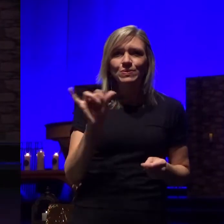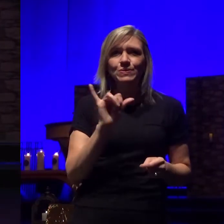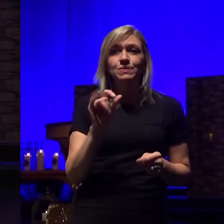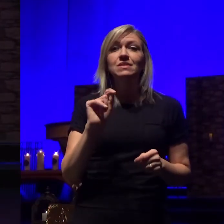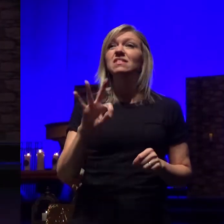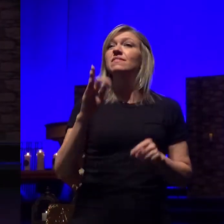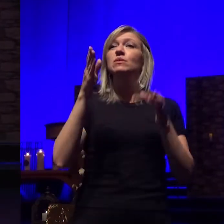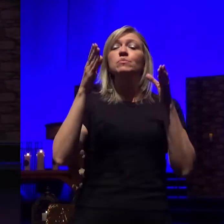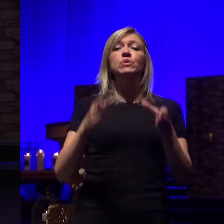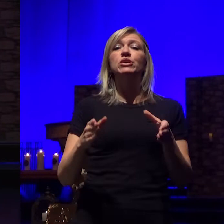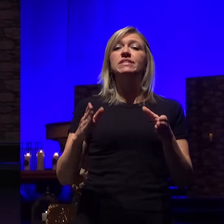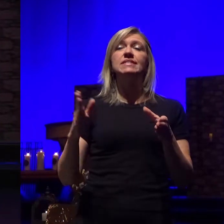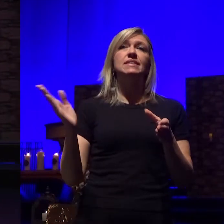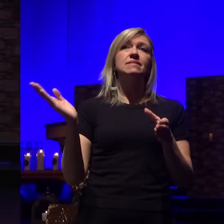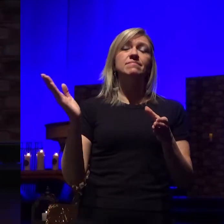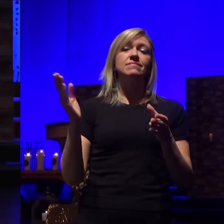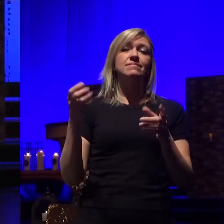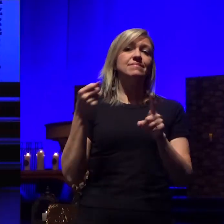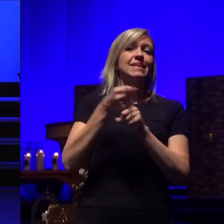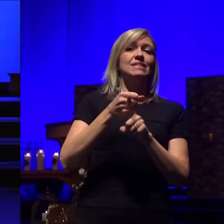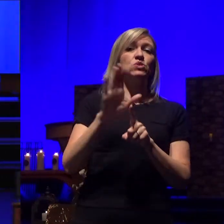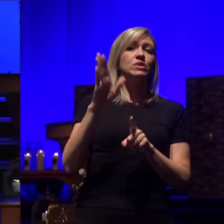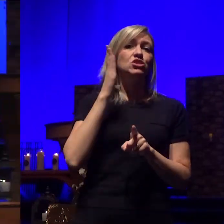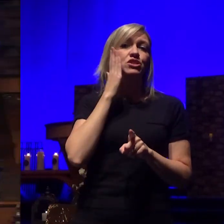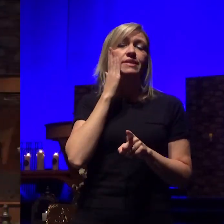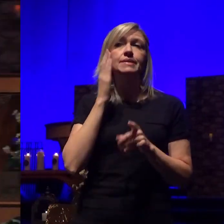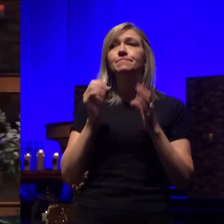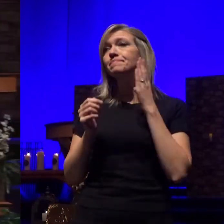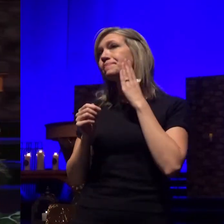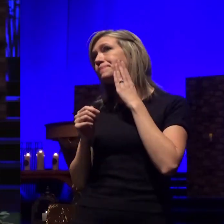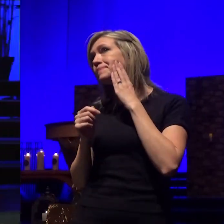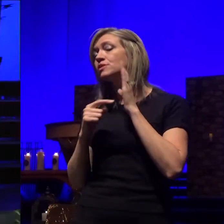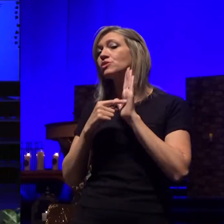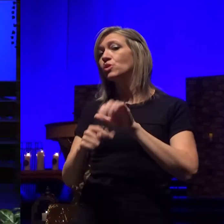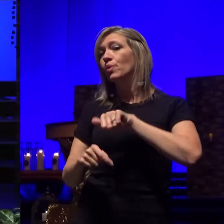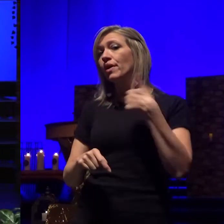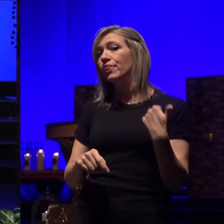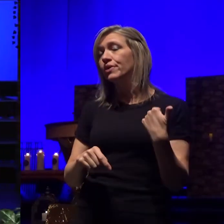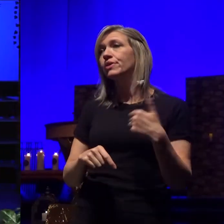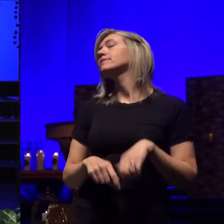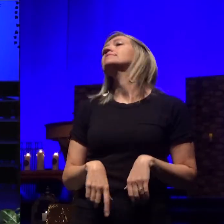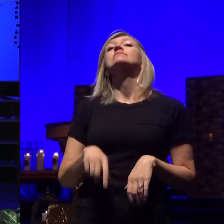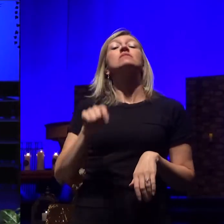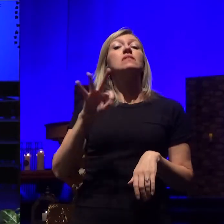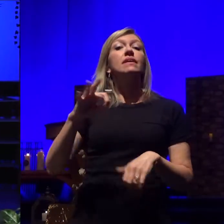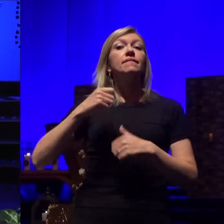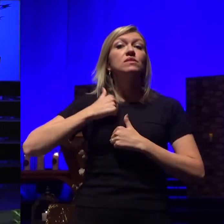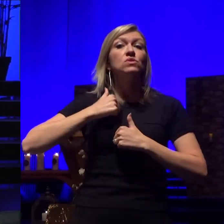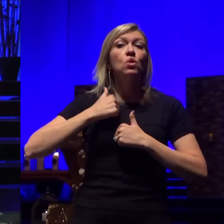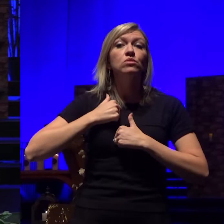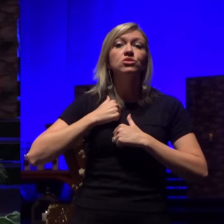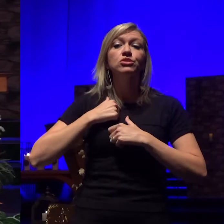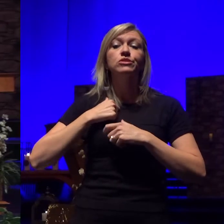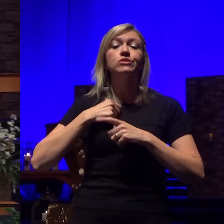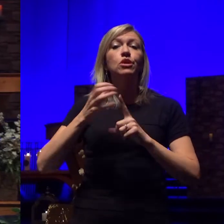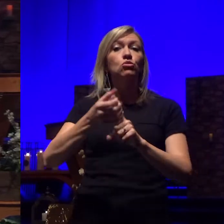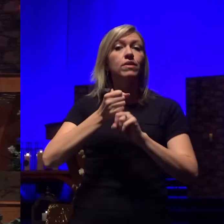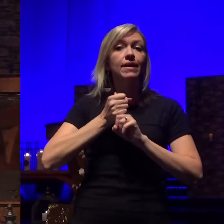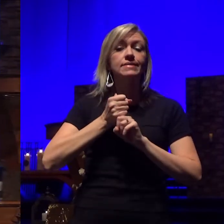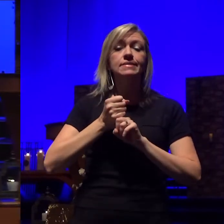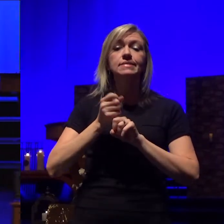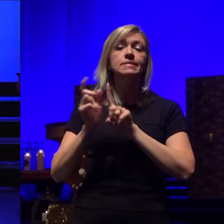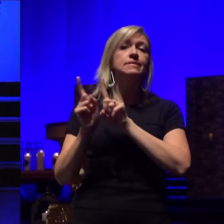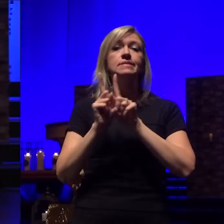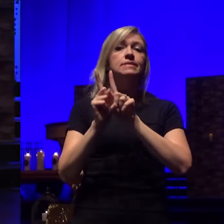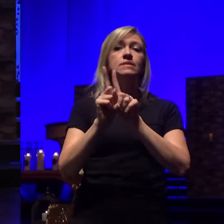someone hits you on the cheek, present your other to him. If a soldier arrests you and makes you